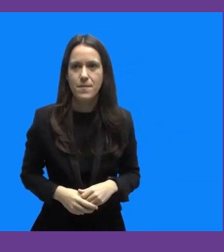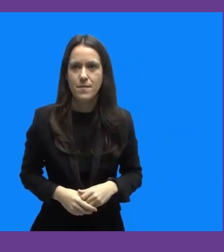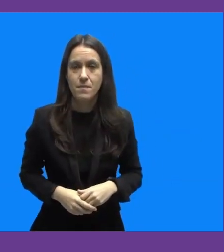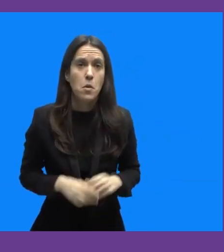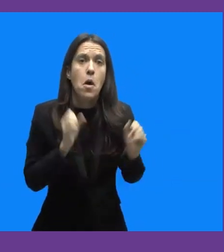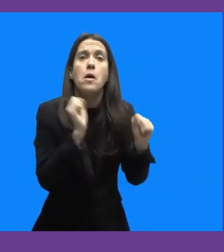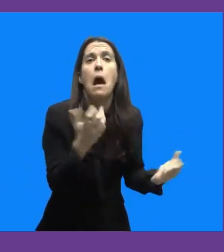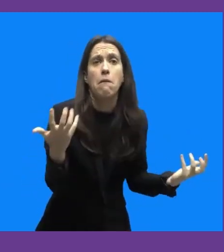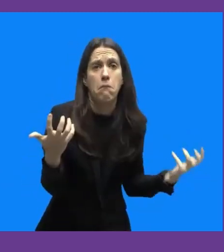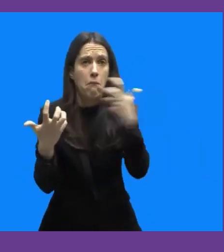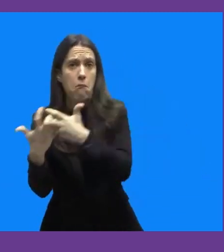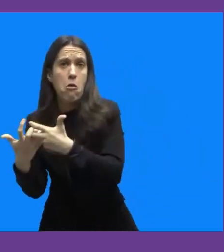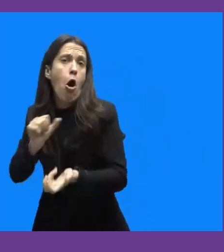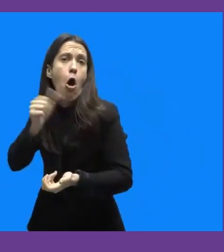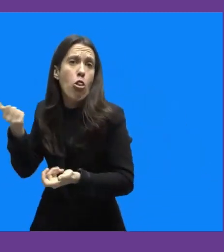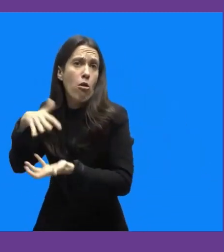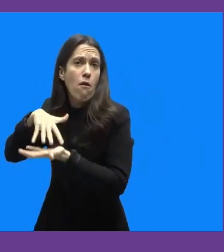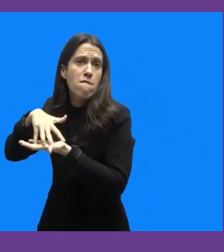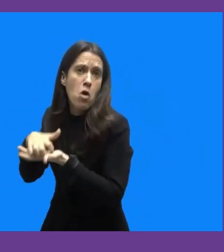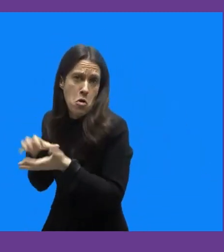vulnerable groups, and it's very easy to make